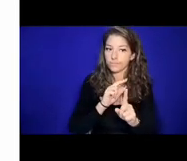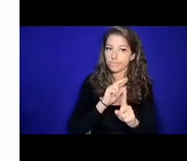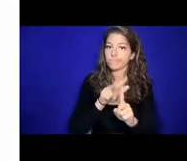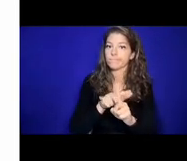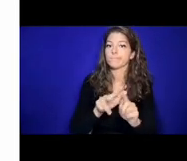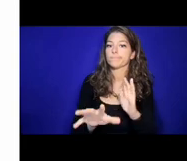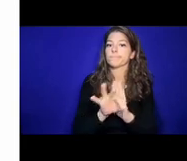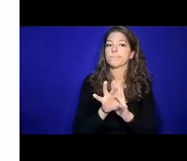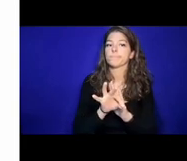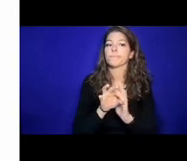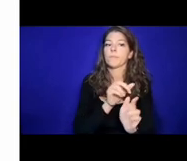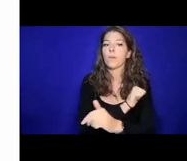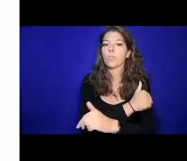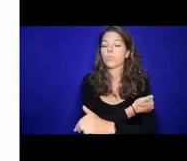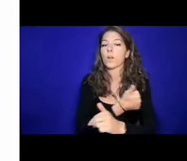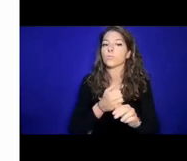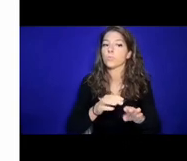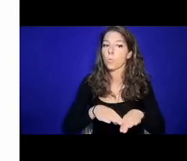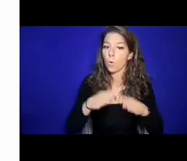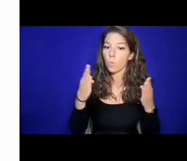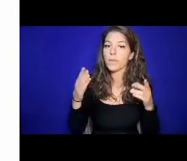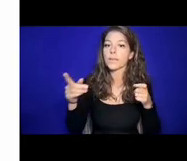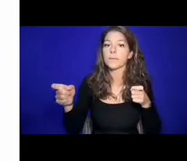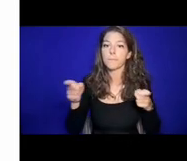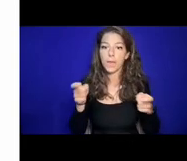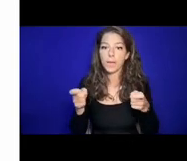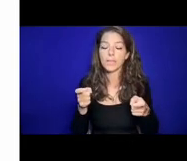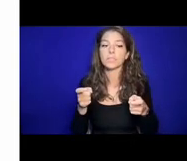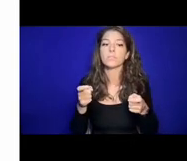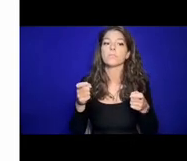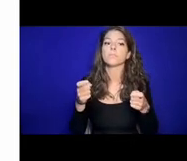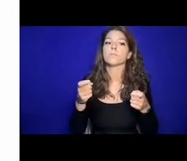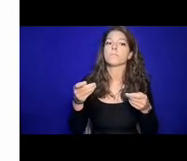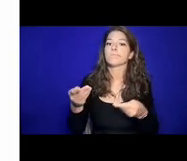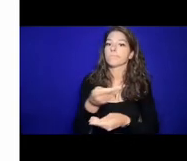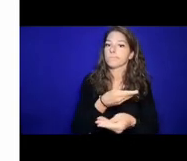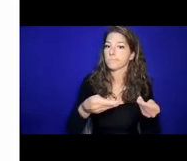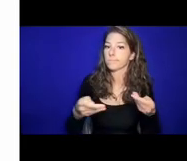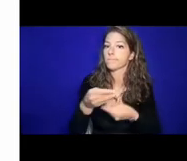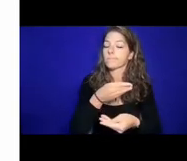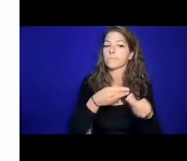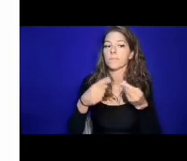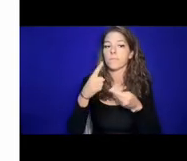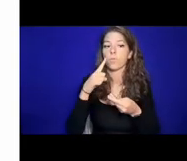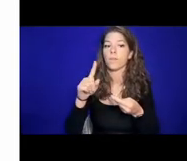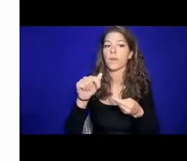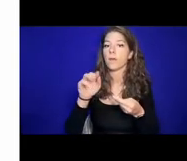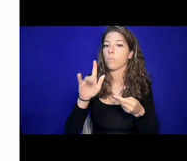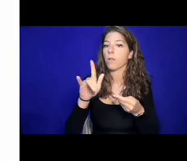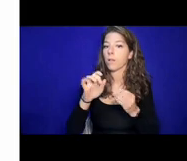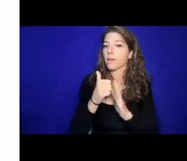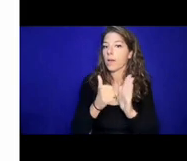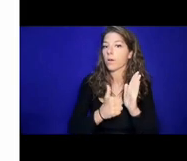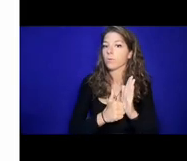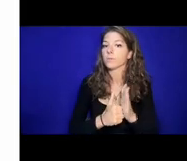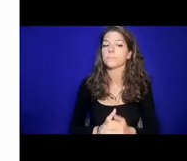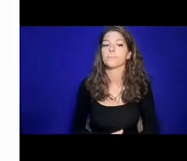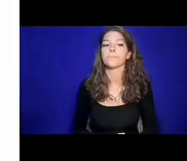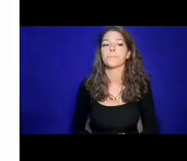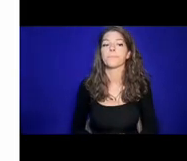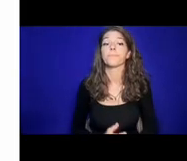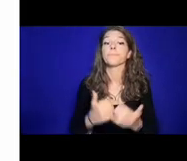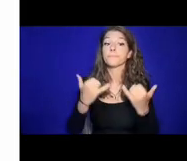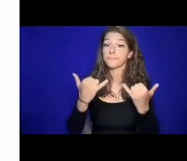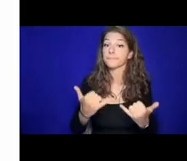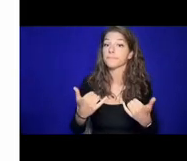designated and authorized to open, manage, and transact on behalf of the ABLE account owner. So now